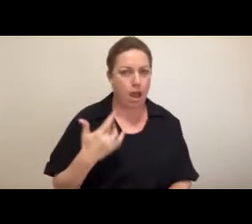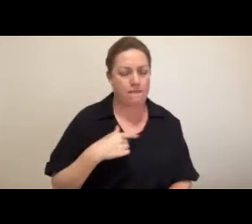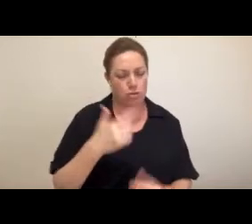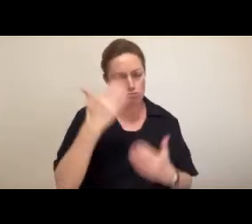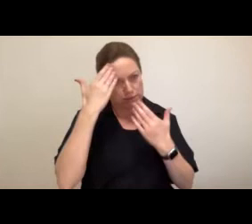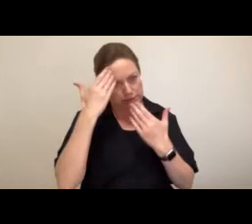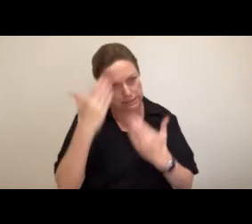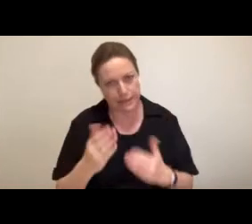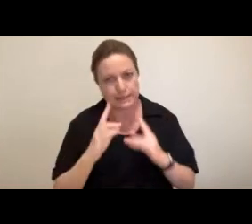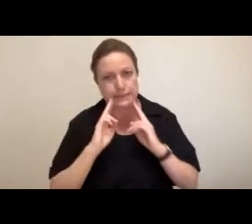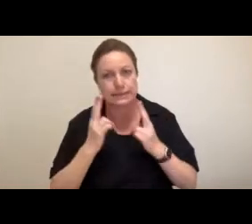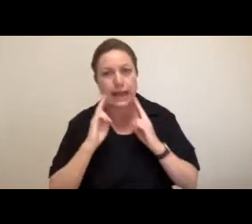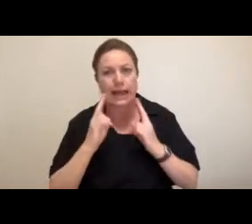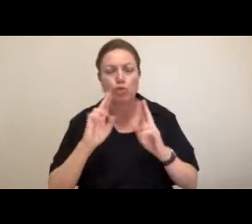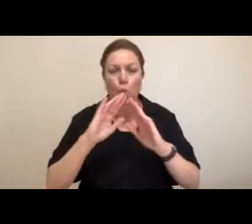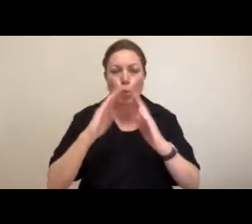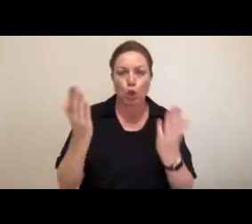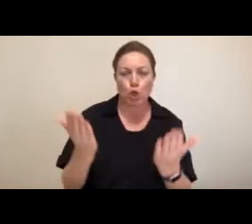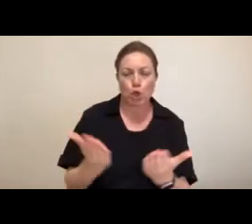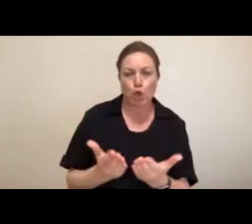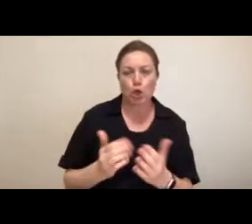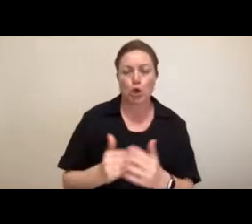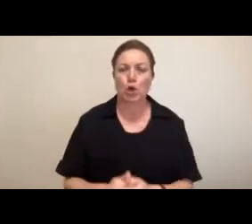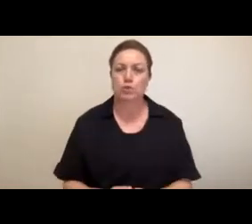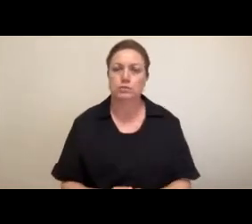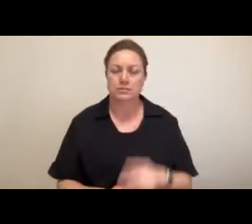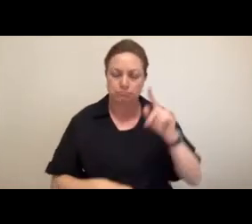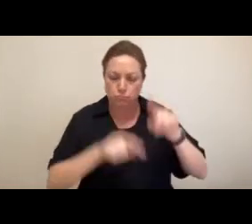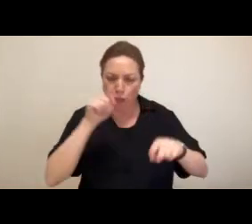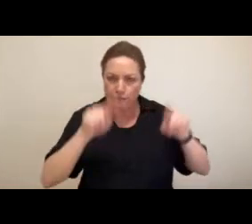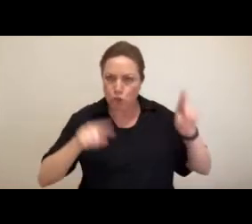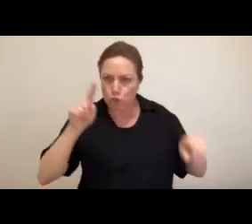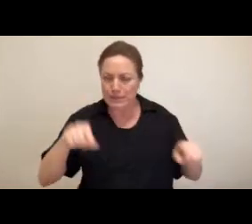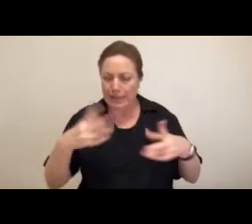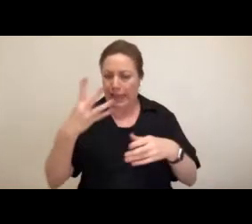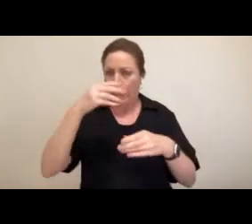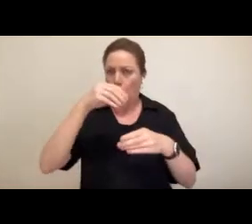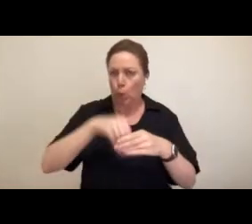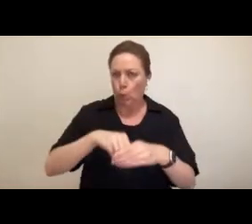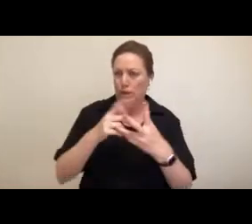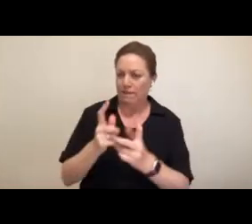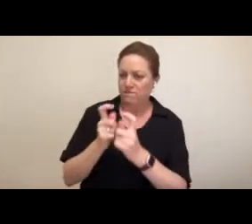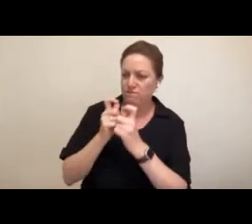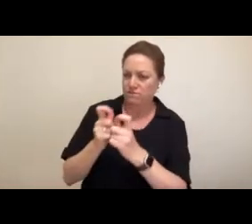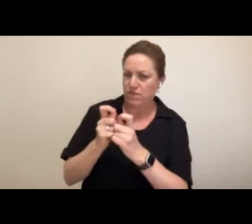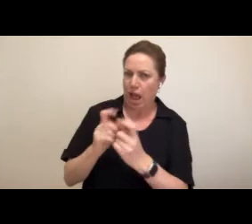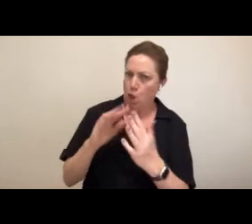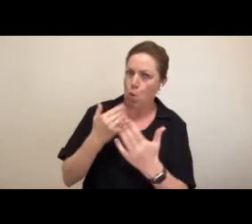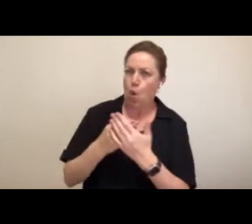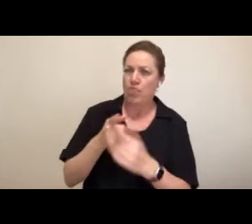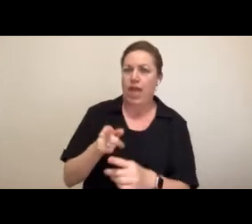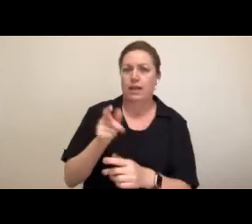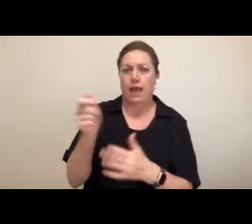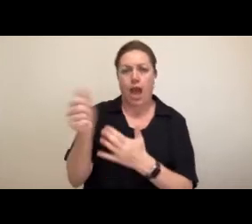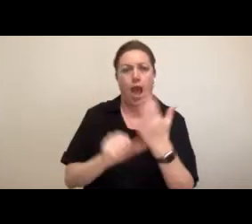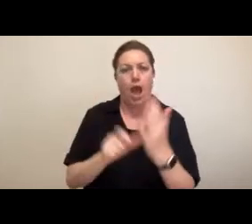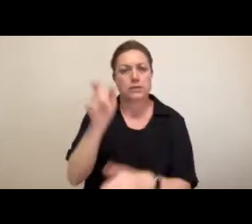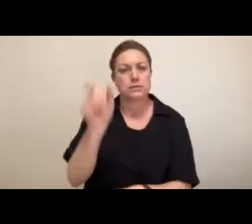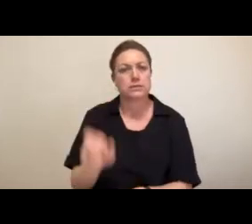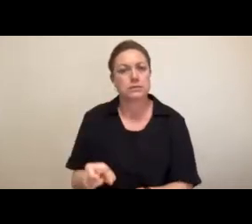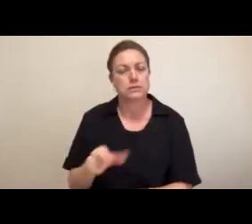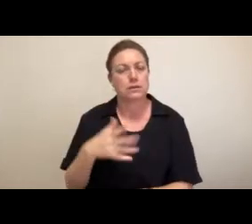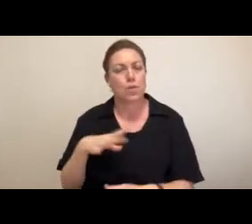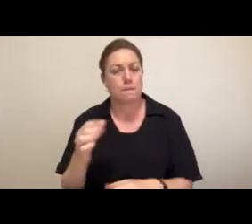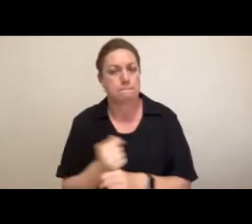championing diversity and inclusion, and valuing the artist. And of course, we want to make sure that all